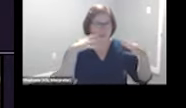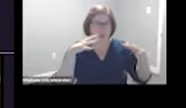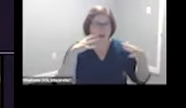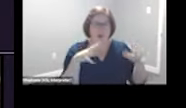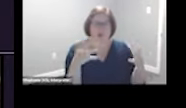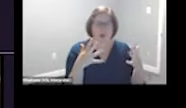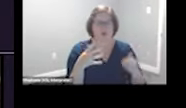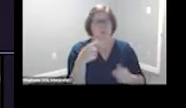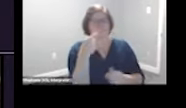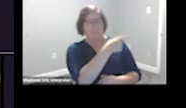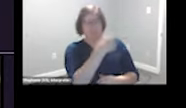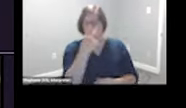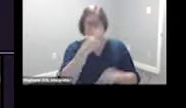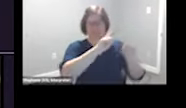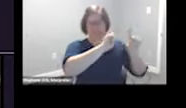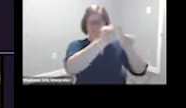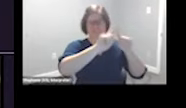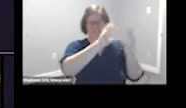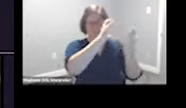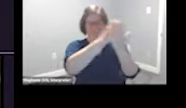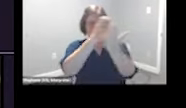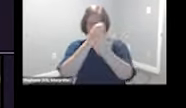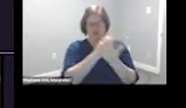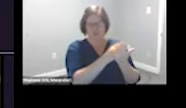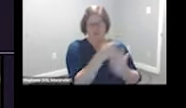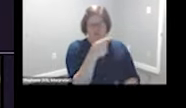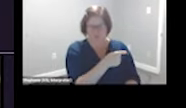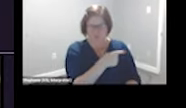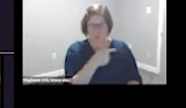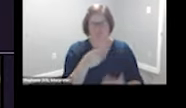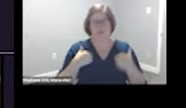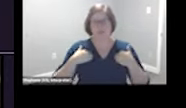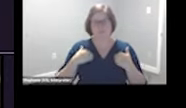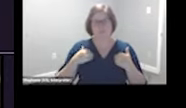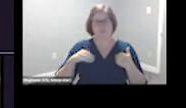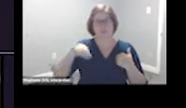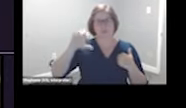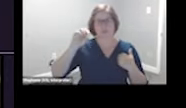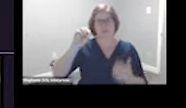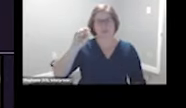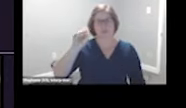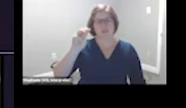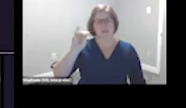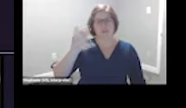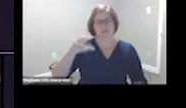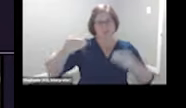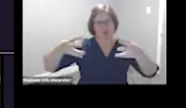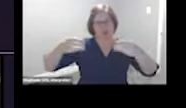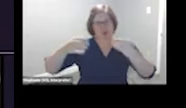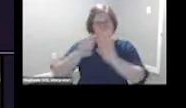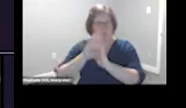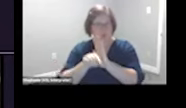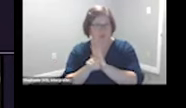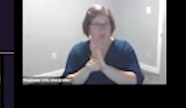have here has all the different models that we made. There's everything from the cosmic microwave background, which is basically the heat that we can pick up